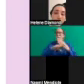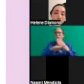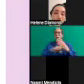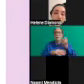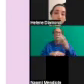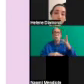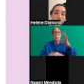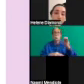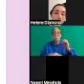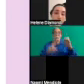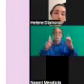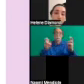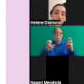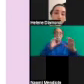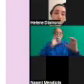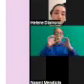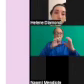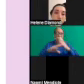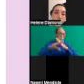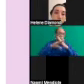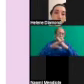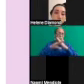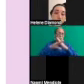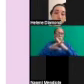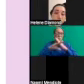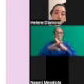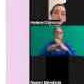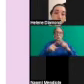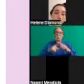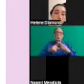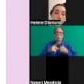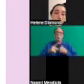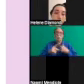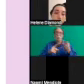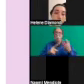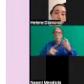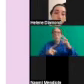communication. Obviously we have hearing, speaking, understanding,